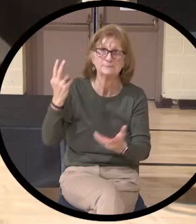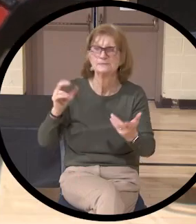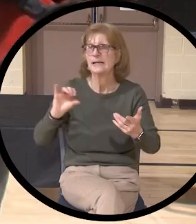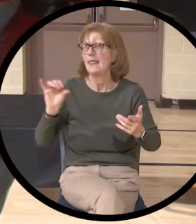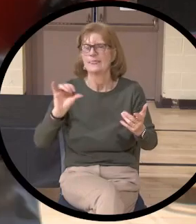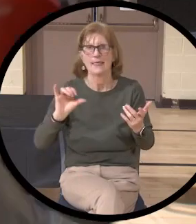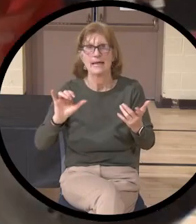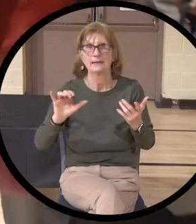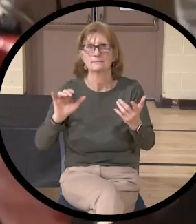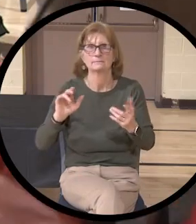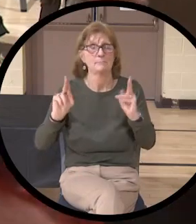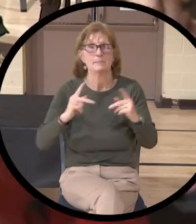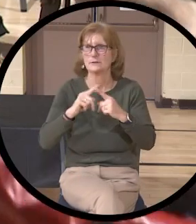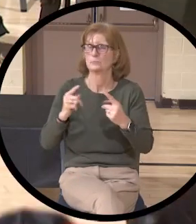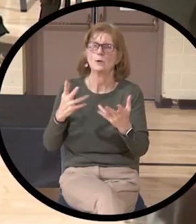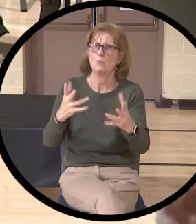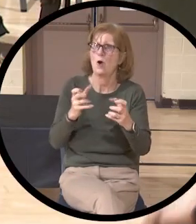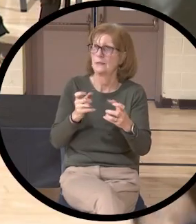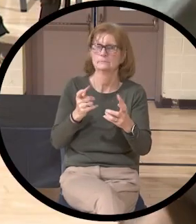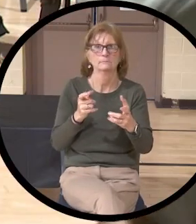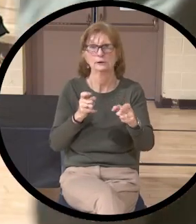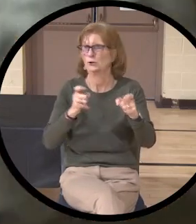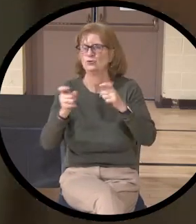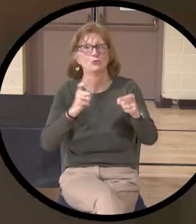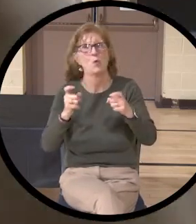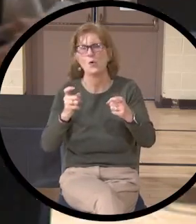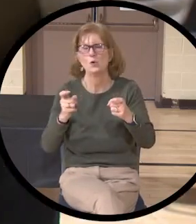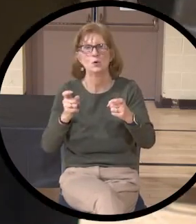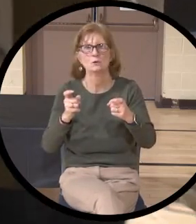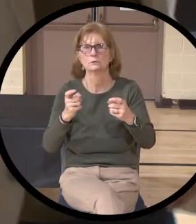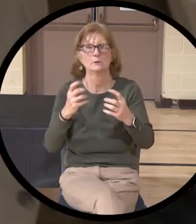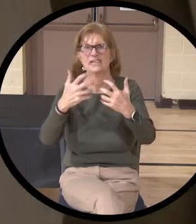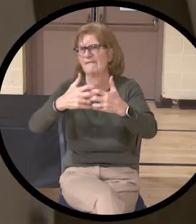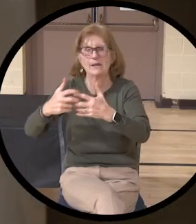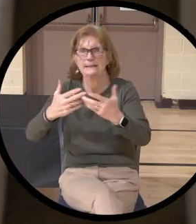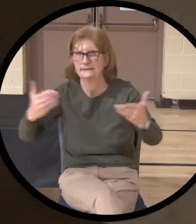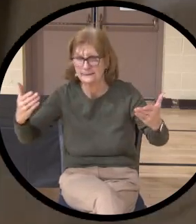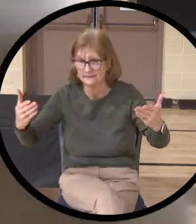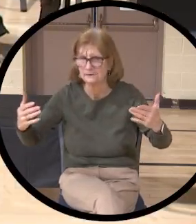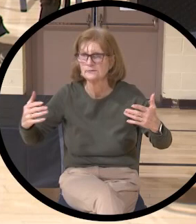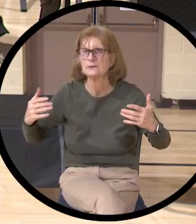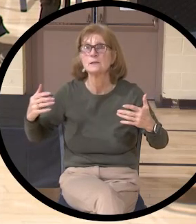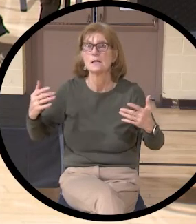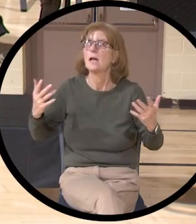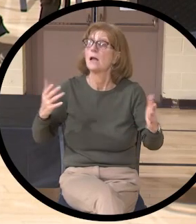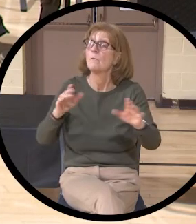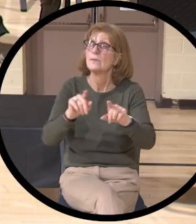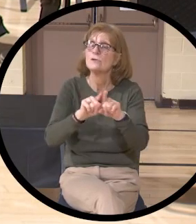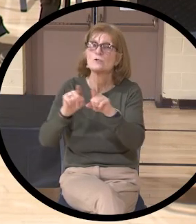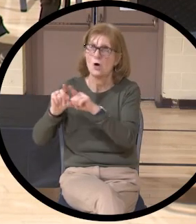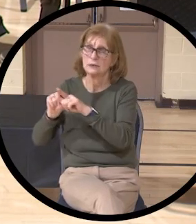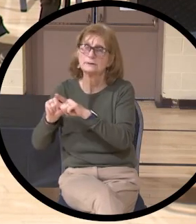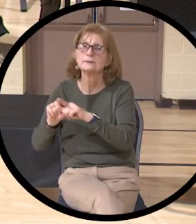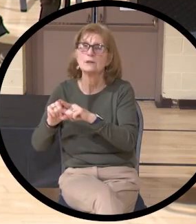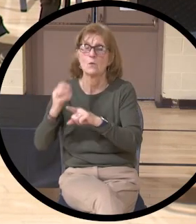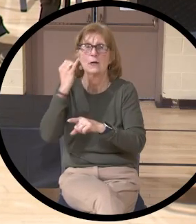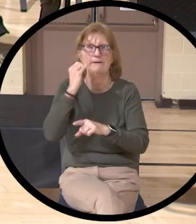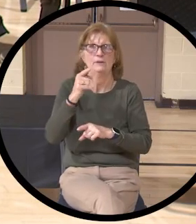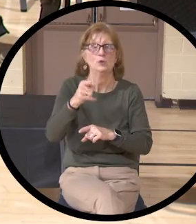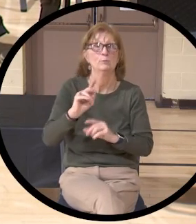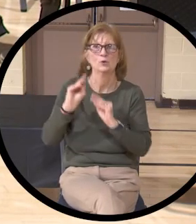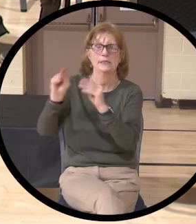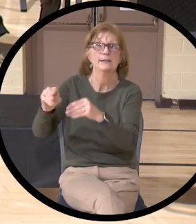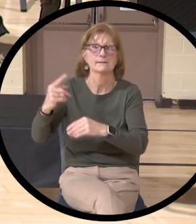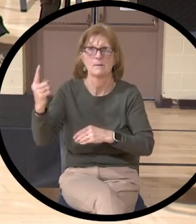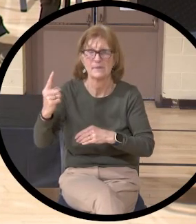Traffic Control Devices that the entire nation falls under. And there is, liability with putting in something unwarranted